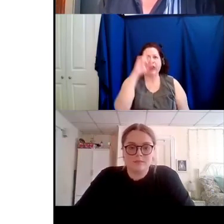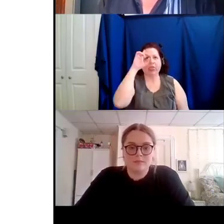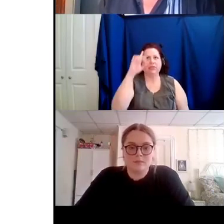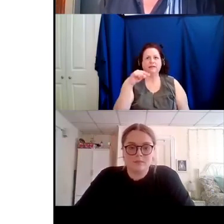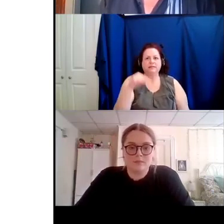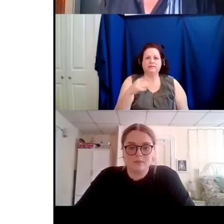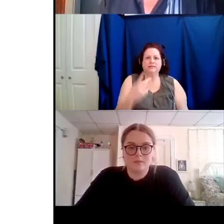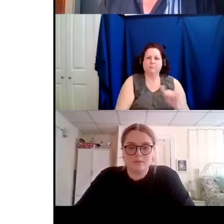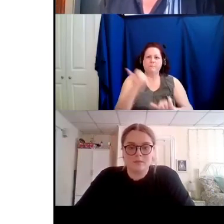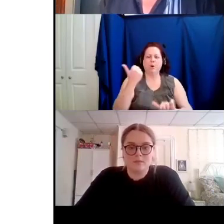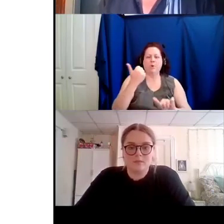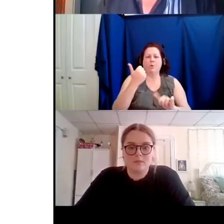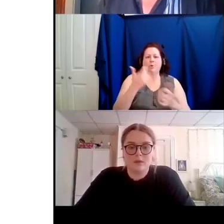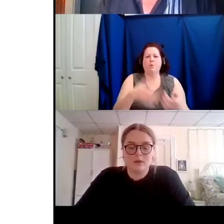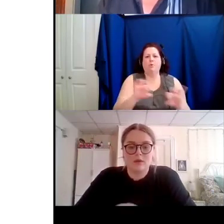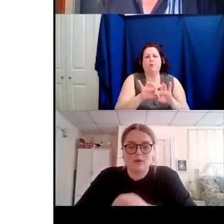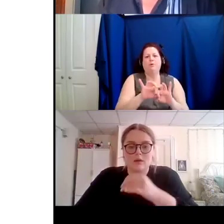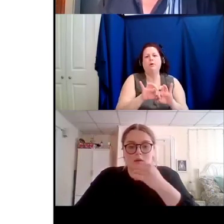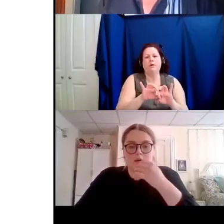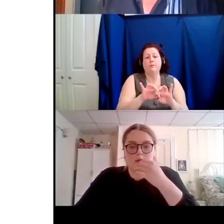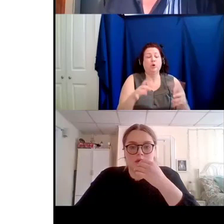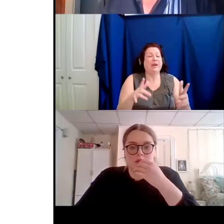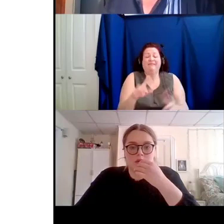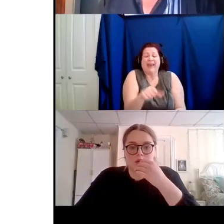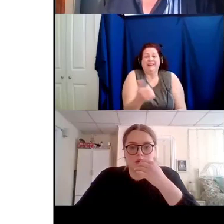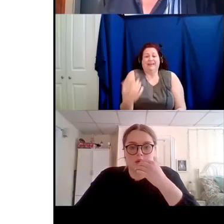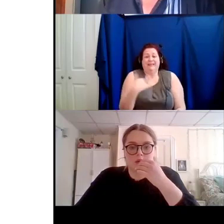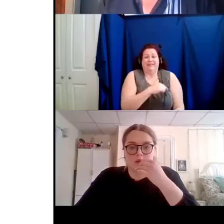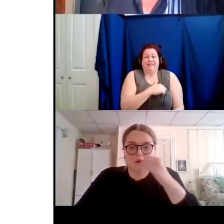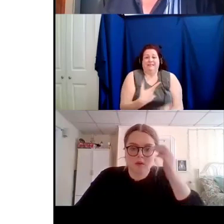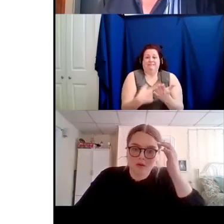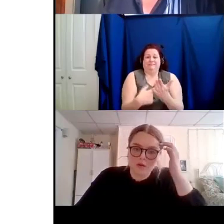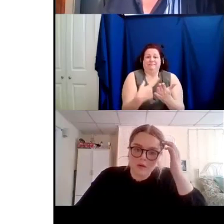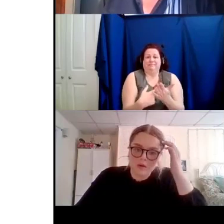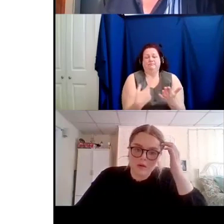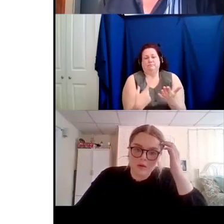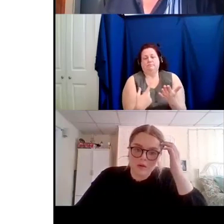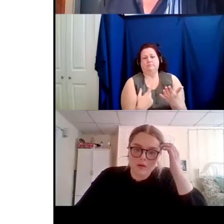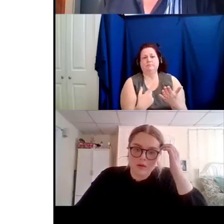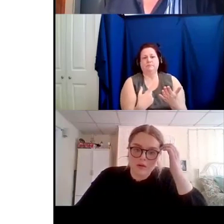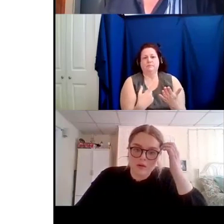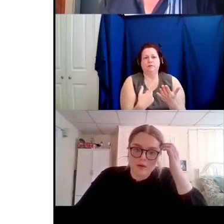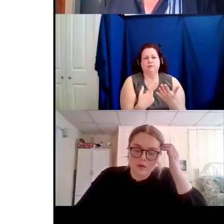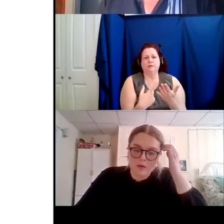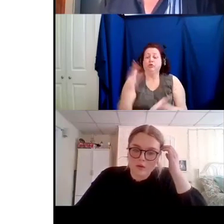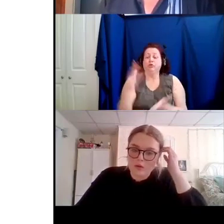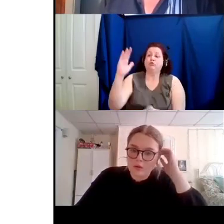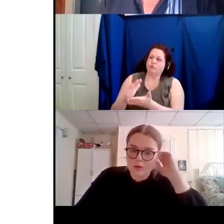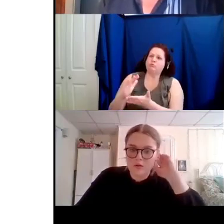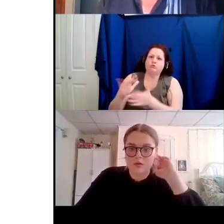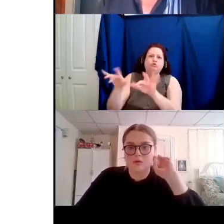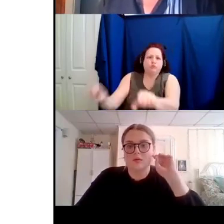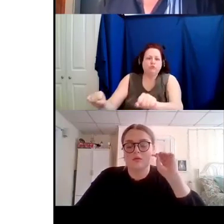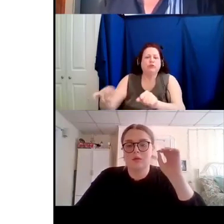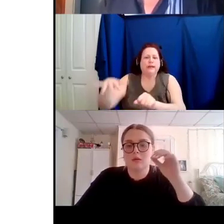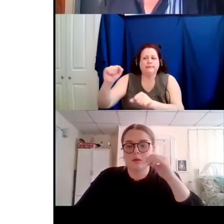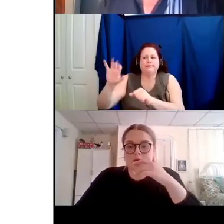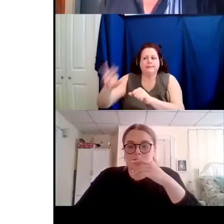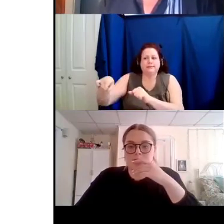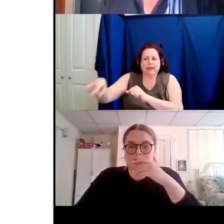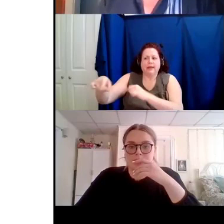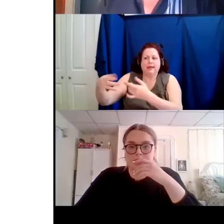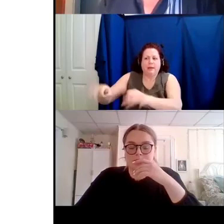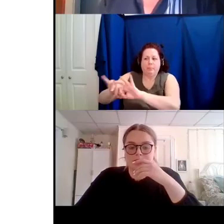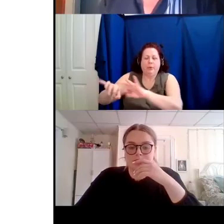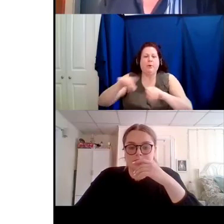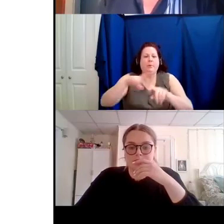this is the most important of anything we talk about today, other than mitigating the use of restraints. This is the most